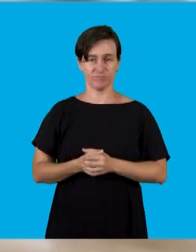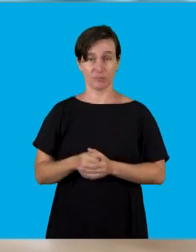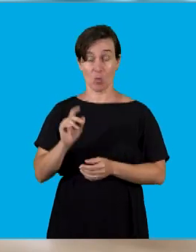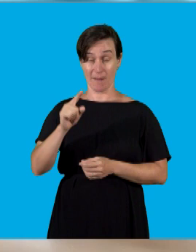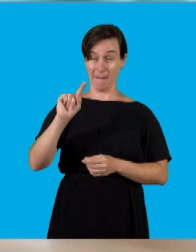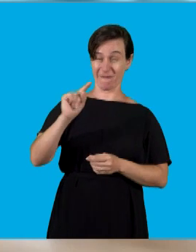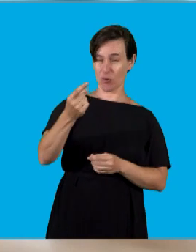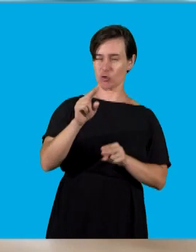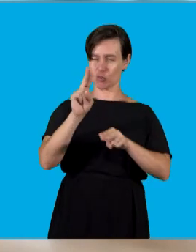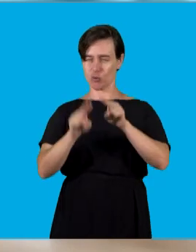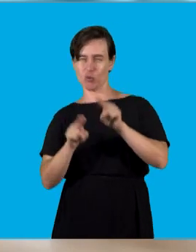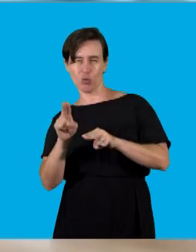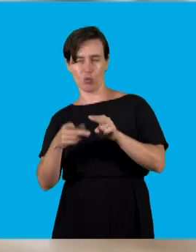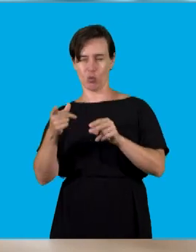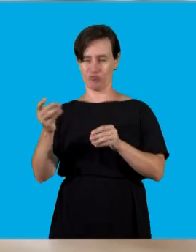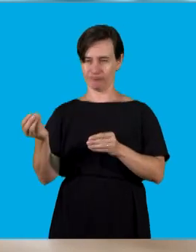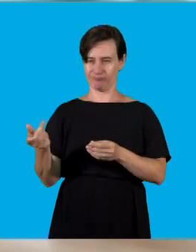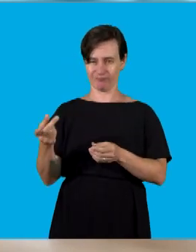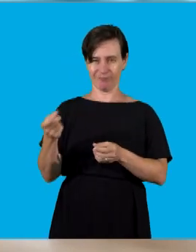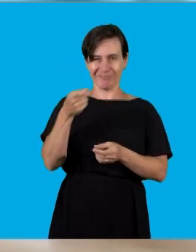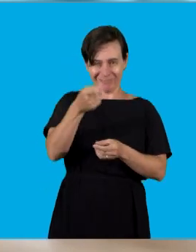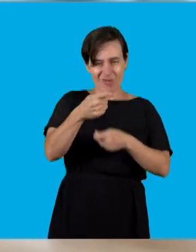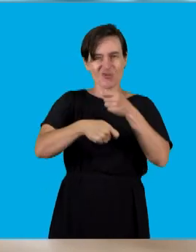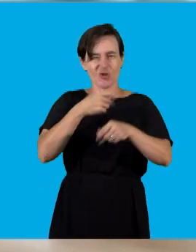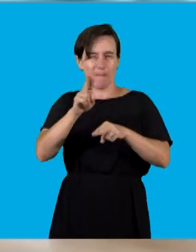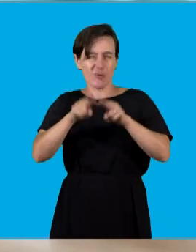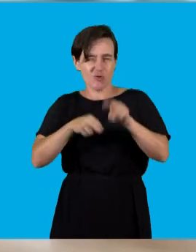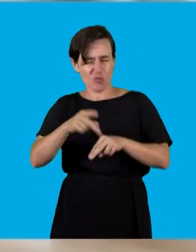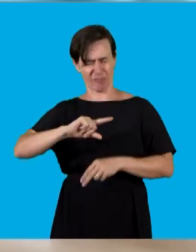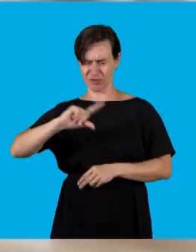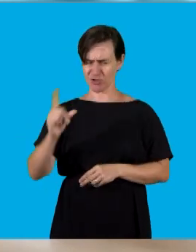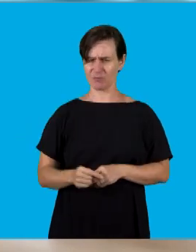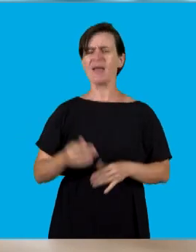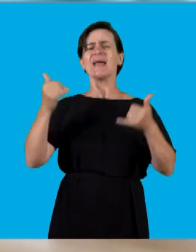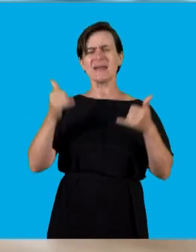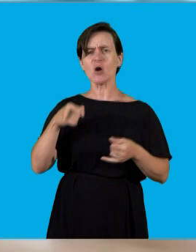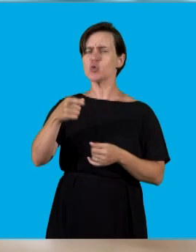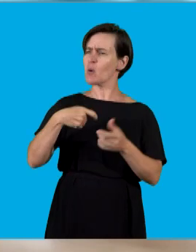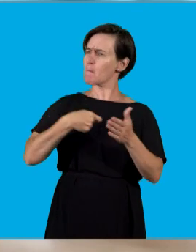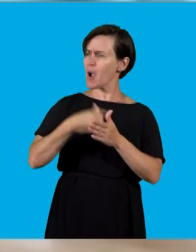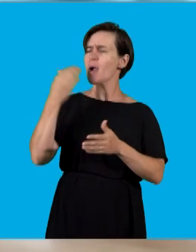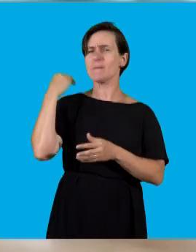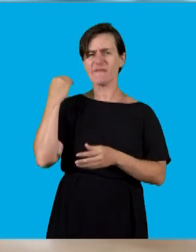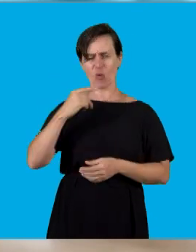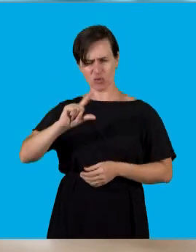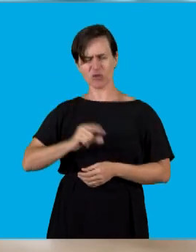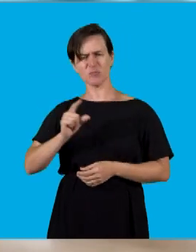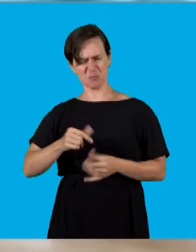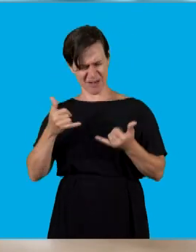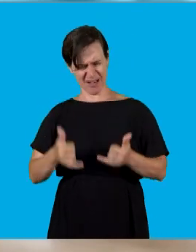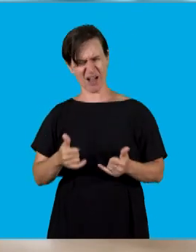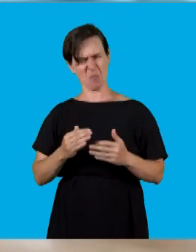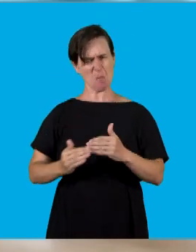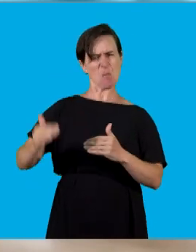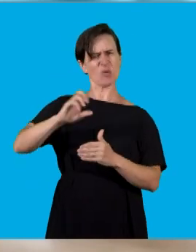introduced into the tuck shop, they were very cheap. But now the same product that you used to buy at a very low price